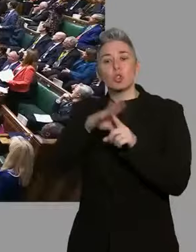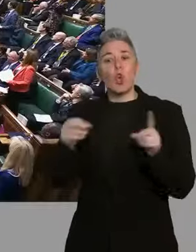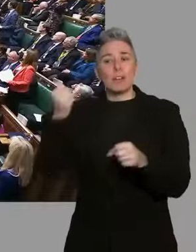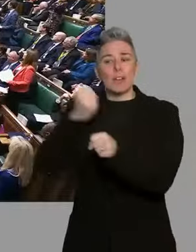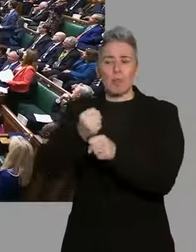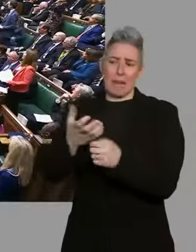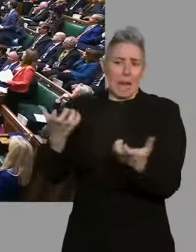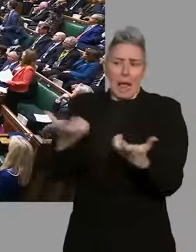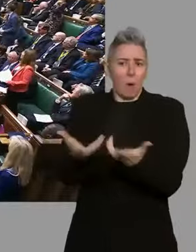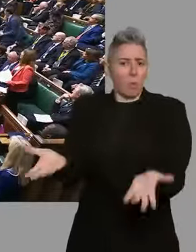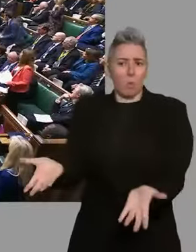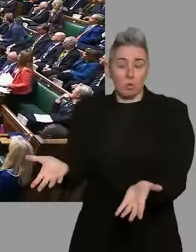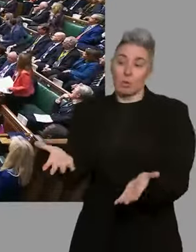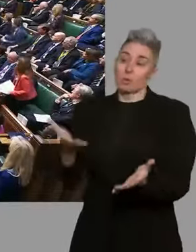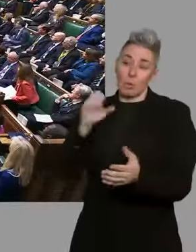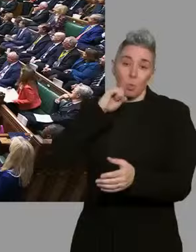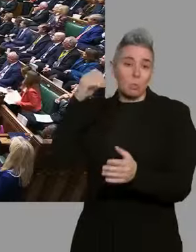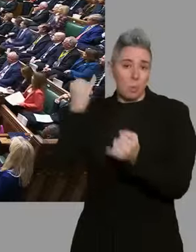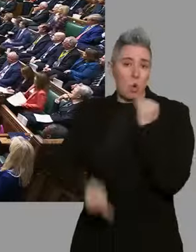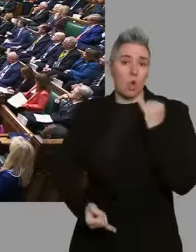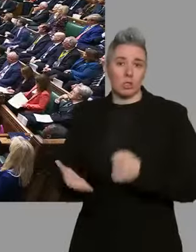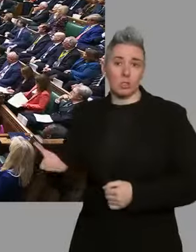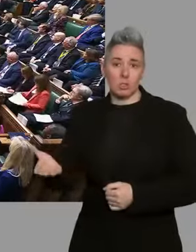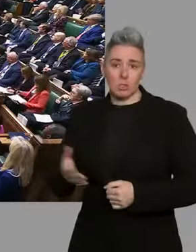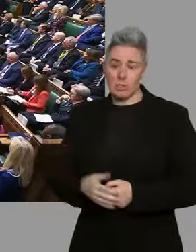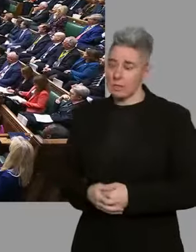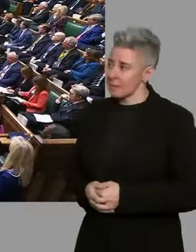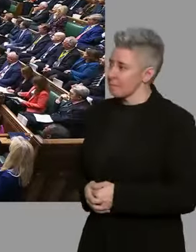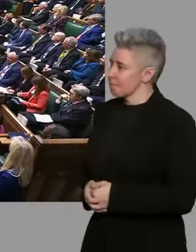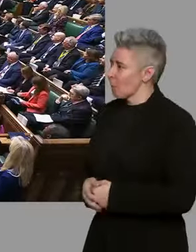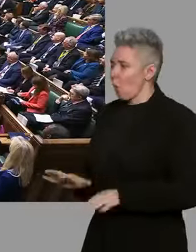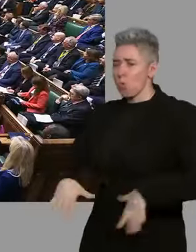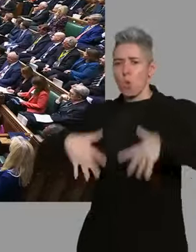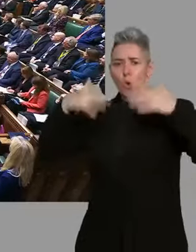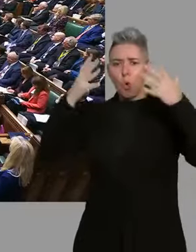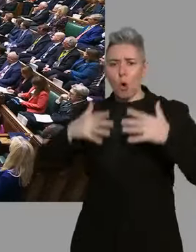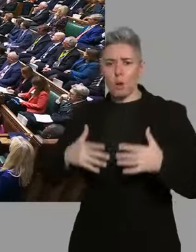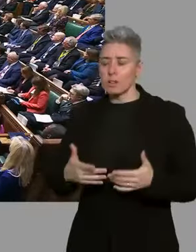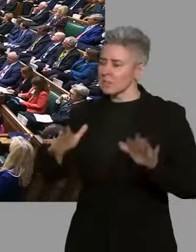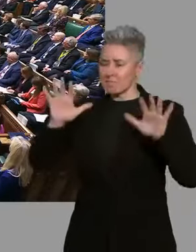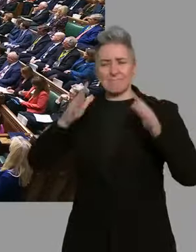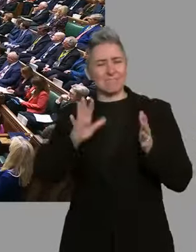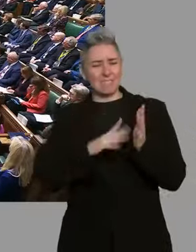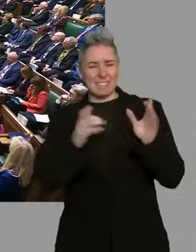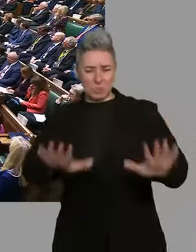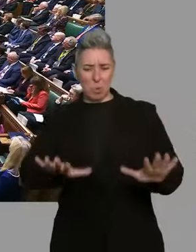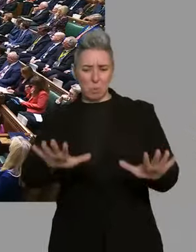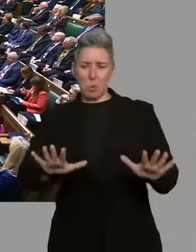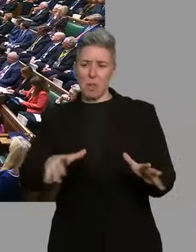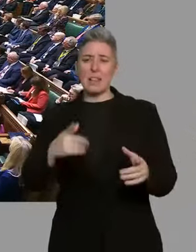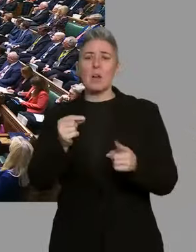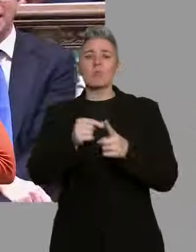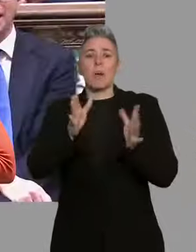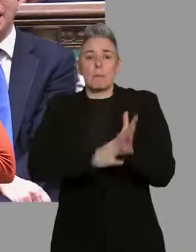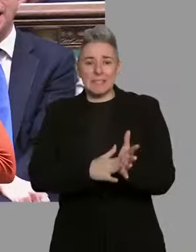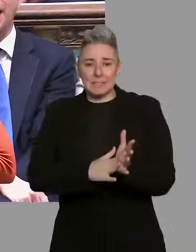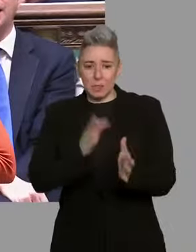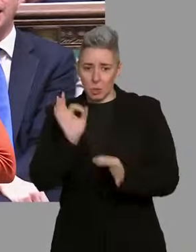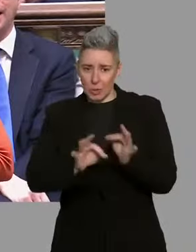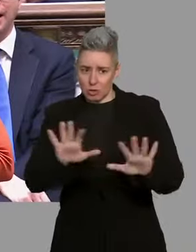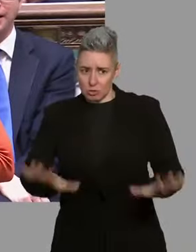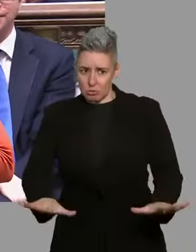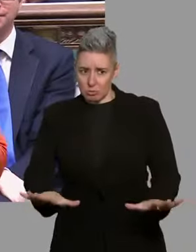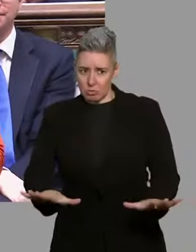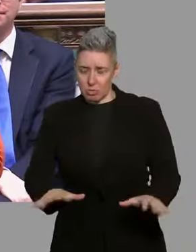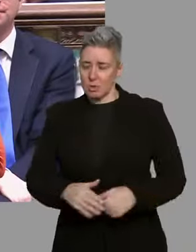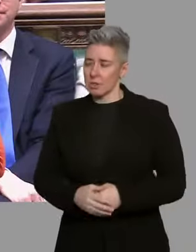It is Prime Minister's question. Kemi Badenoch. Mr. Speaker, we protected the triple lock during all our time